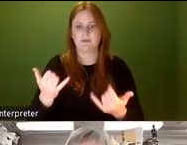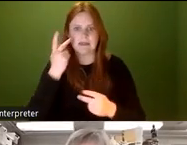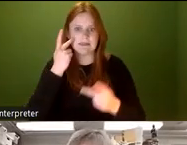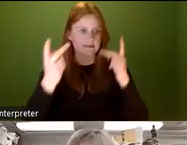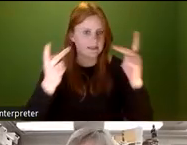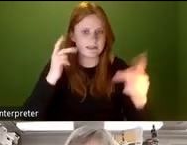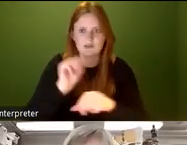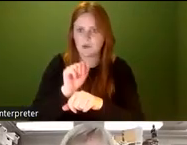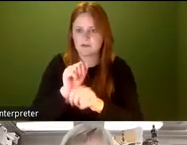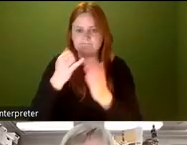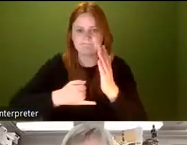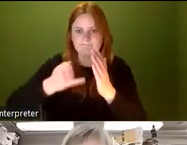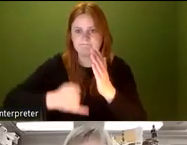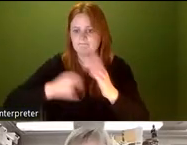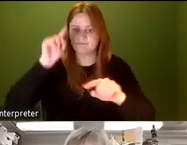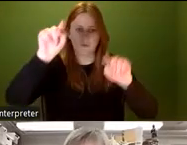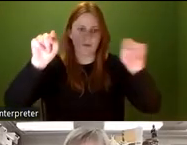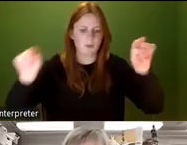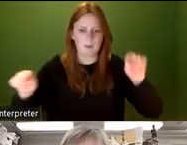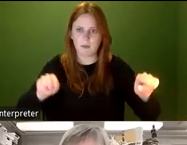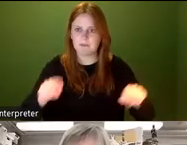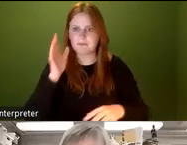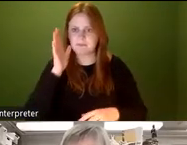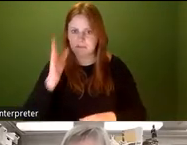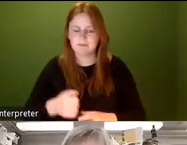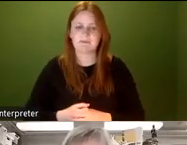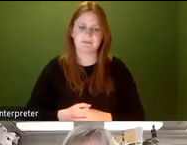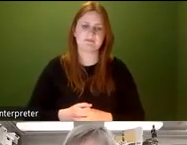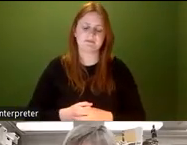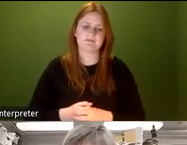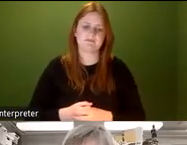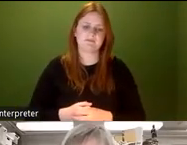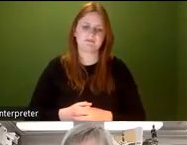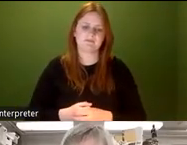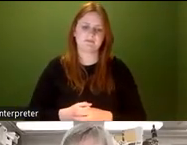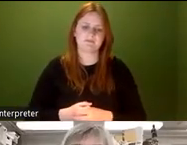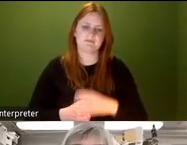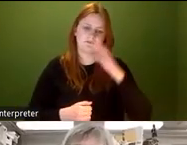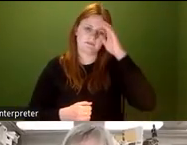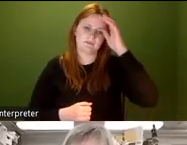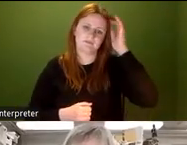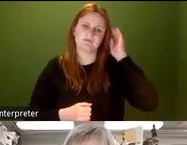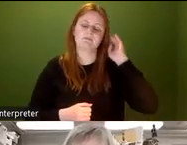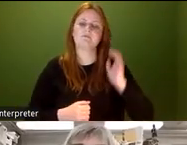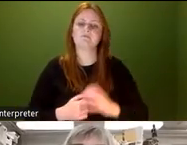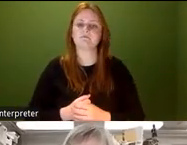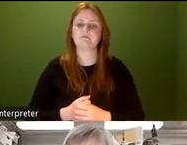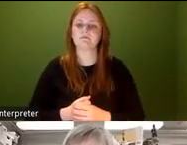So we worked in a big space across from that residence, and